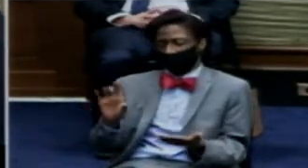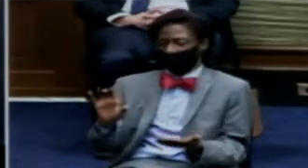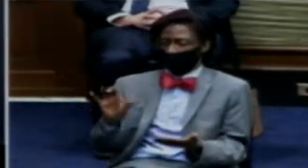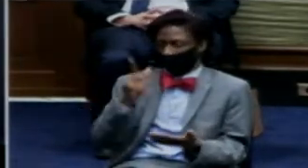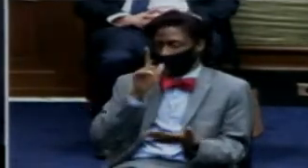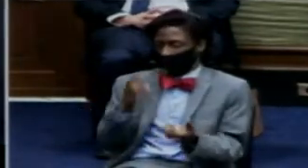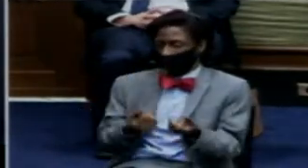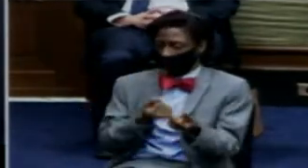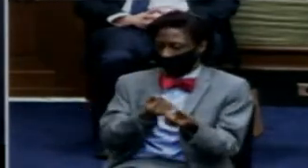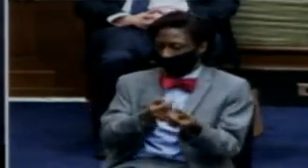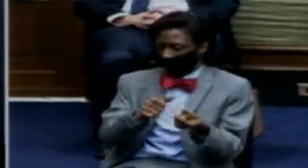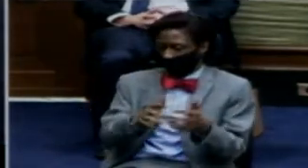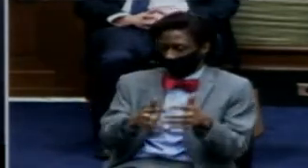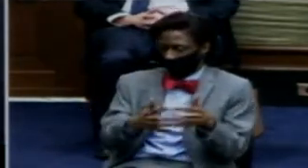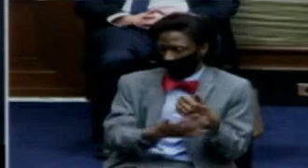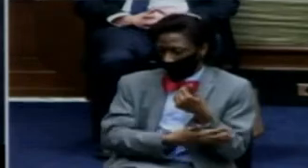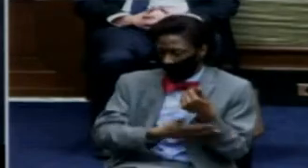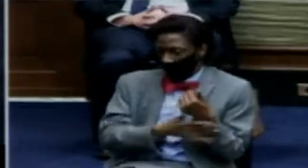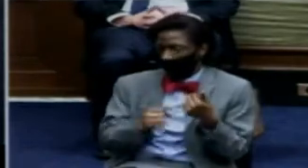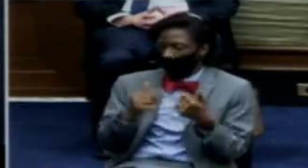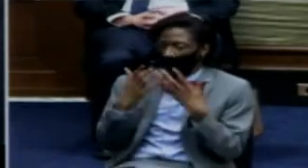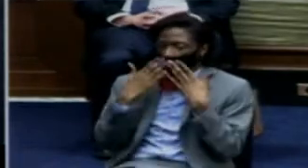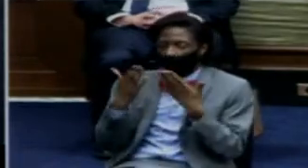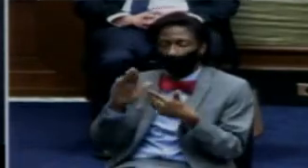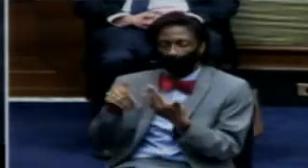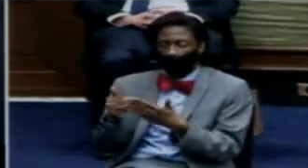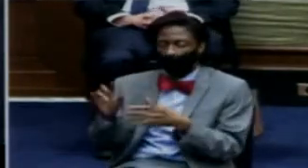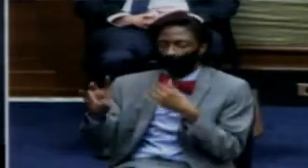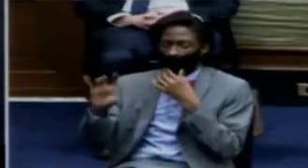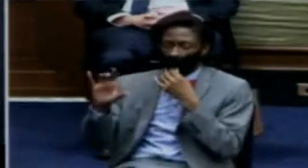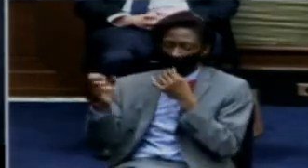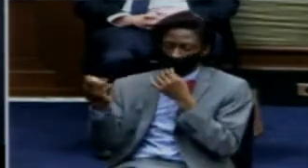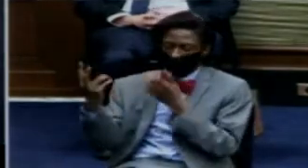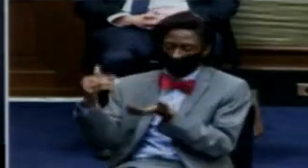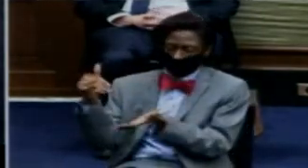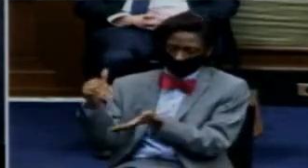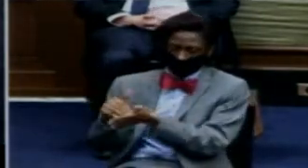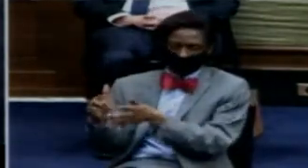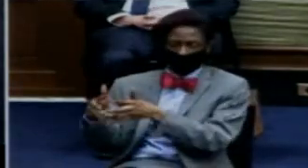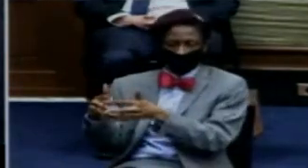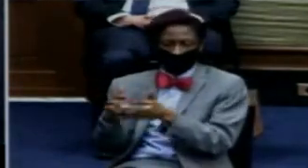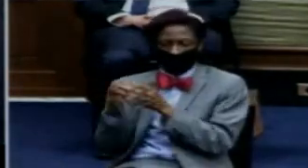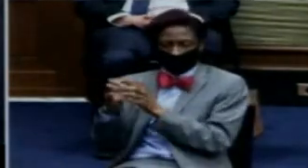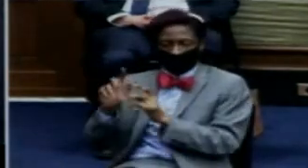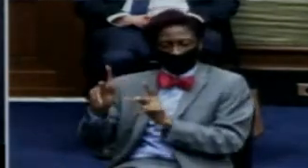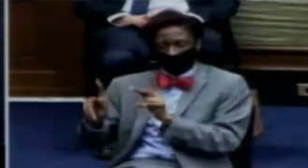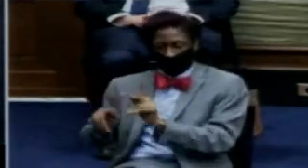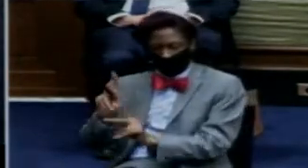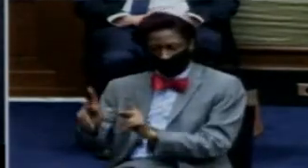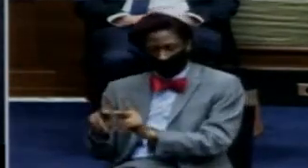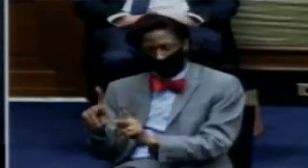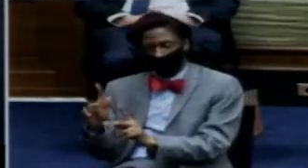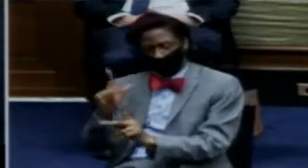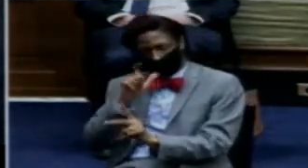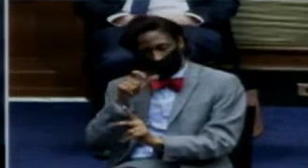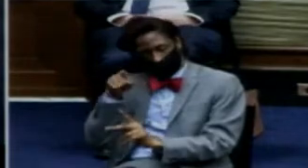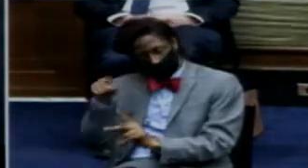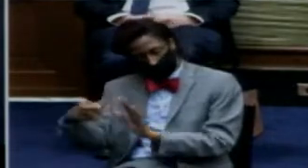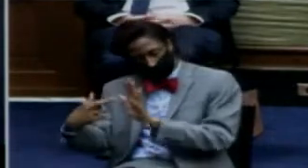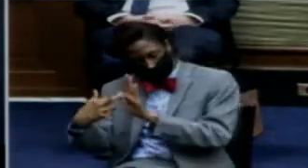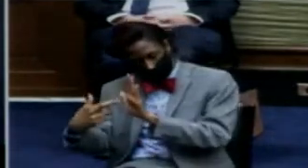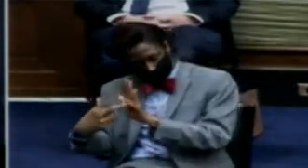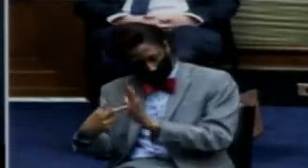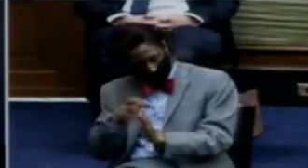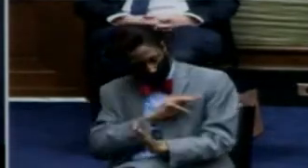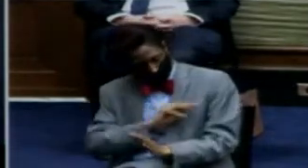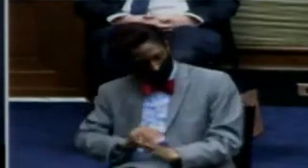thank all of the 712,000 American citizens who you represent, Mayor Bowser